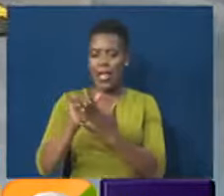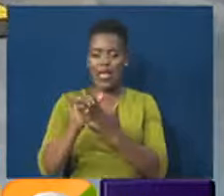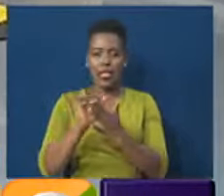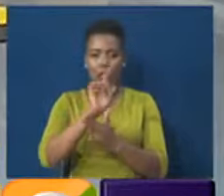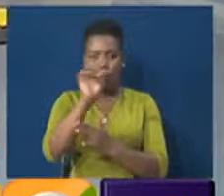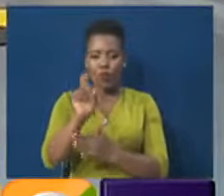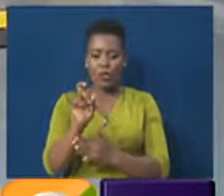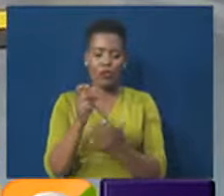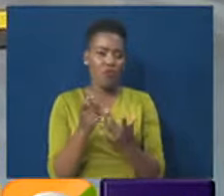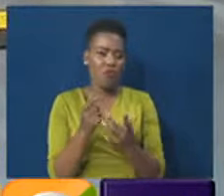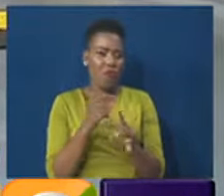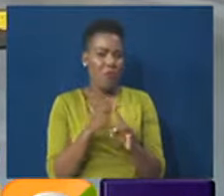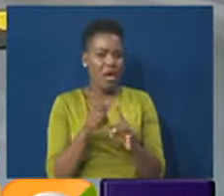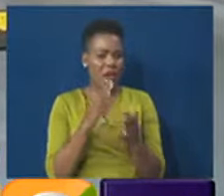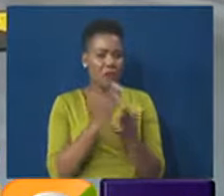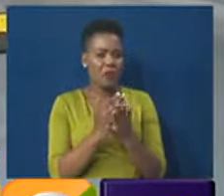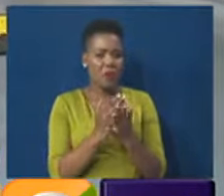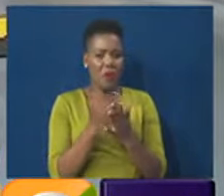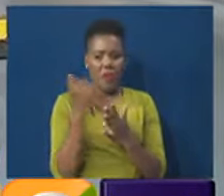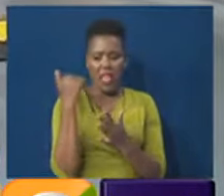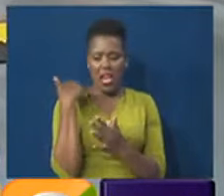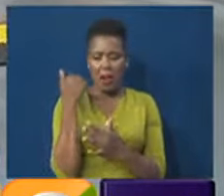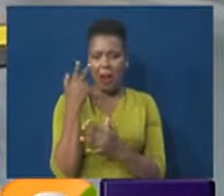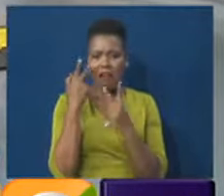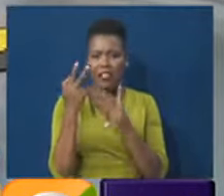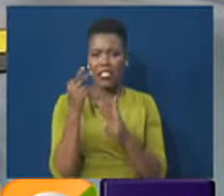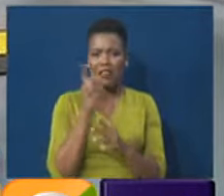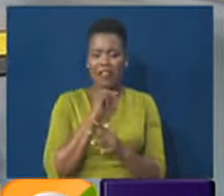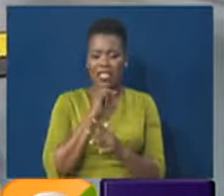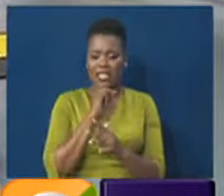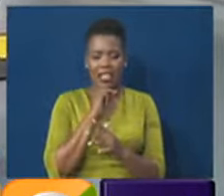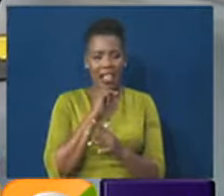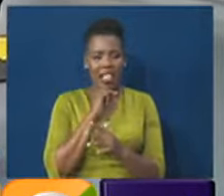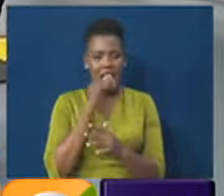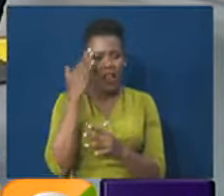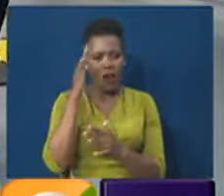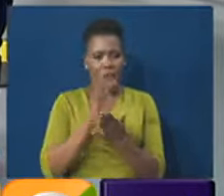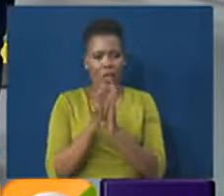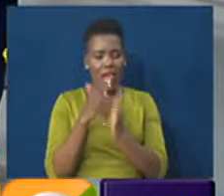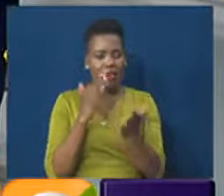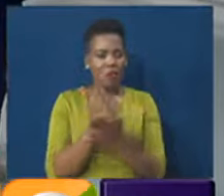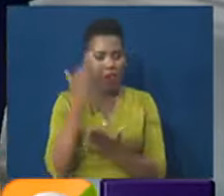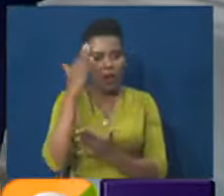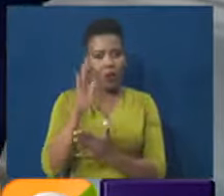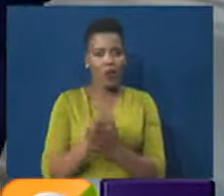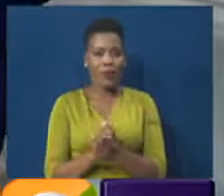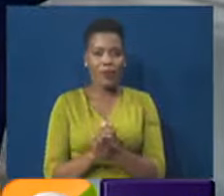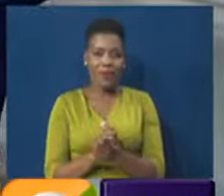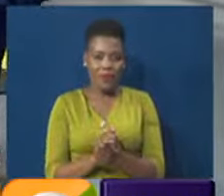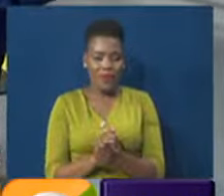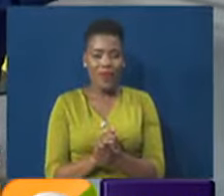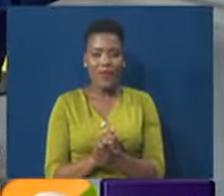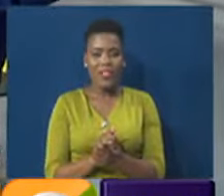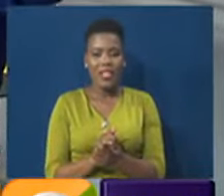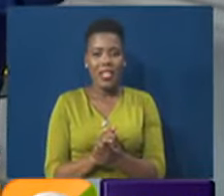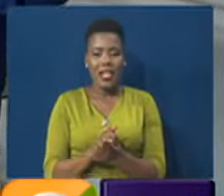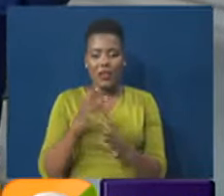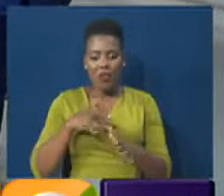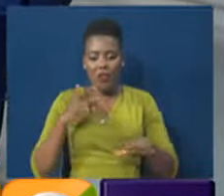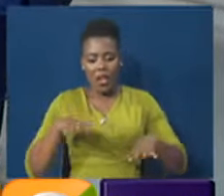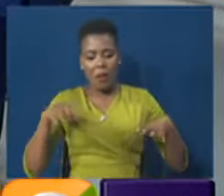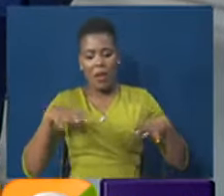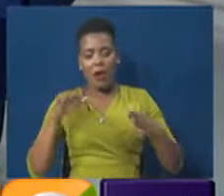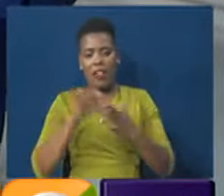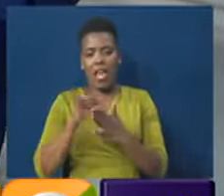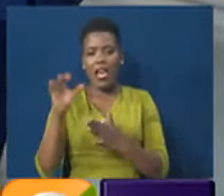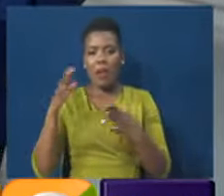your figures are factual. And you know, you pride yourself that your TV is the most watched in the country. So